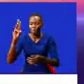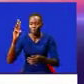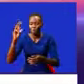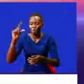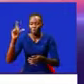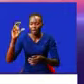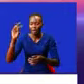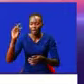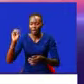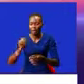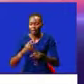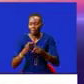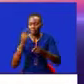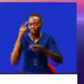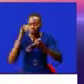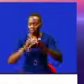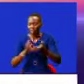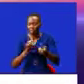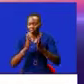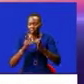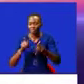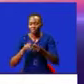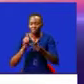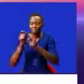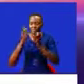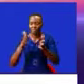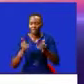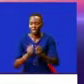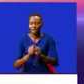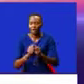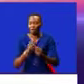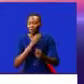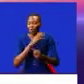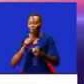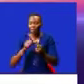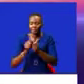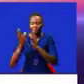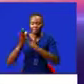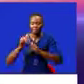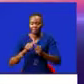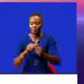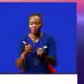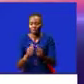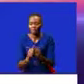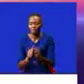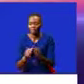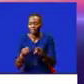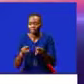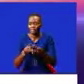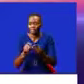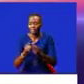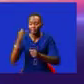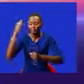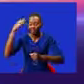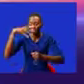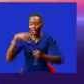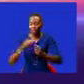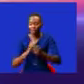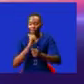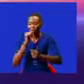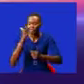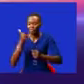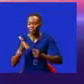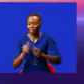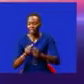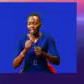Kata kamano johala kod jowuoth goeko koro ywago onge mar arita kwe makare kod teini mag keto ler e